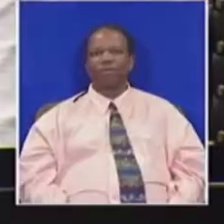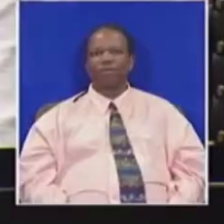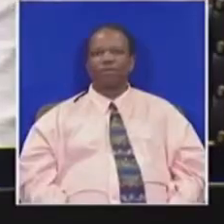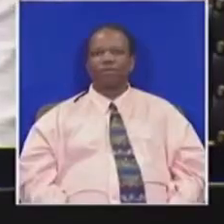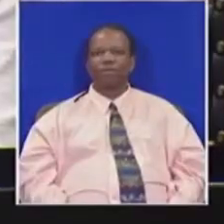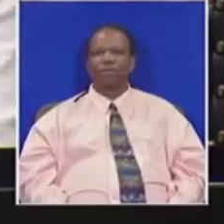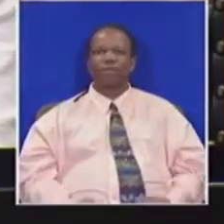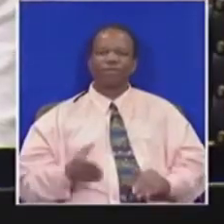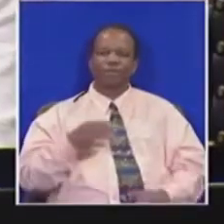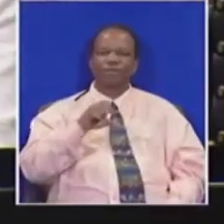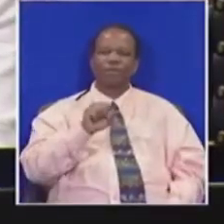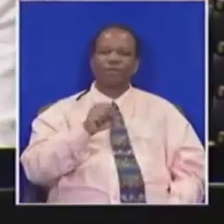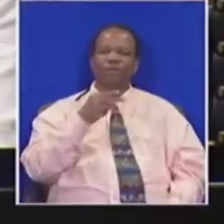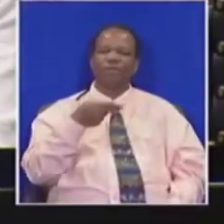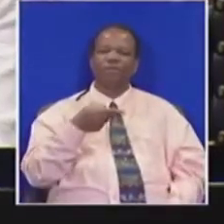The Honorable Shivambu.